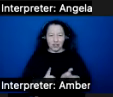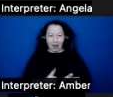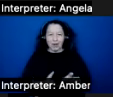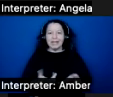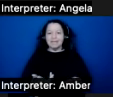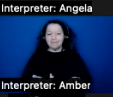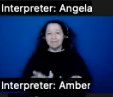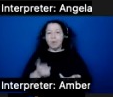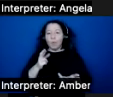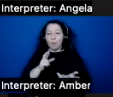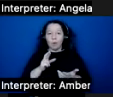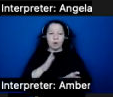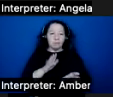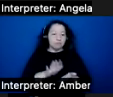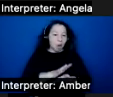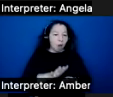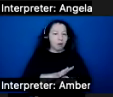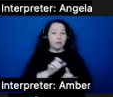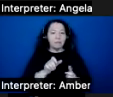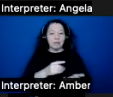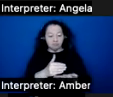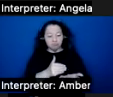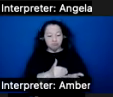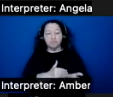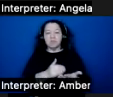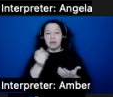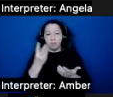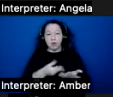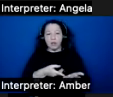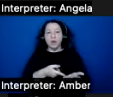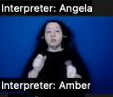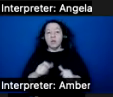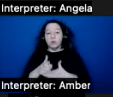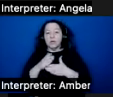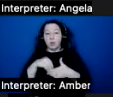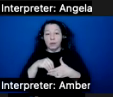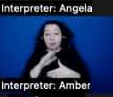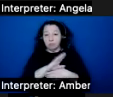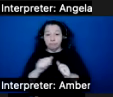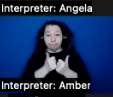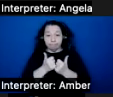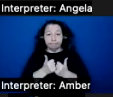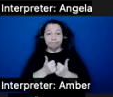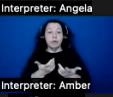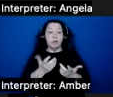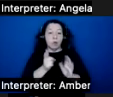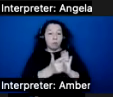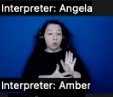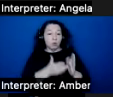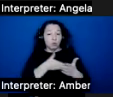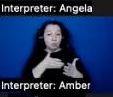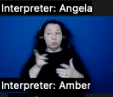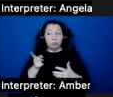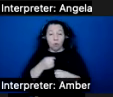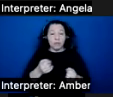at least a document that you can share internally within your agency that maybe has been reviewed by your prosecutor's office and